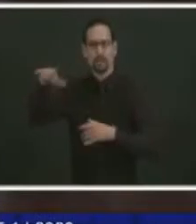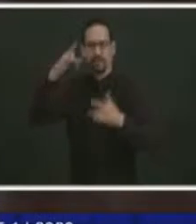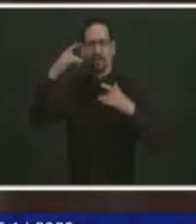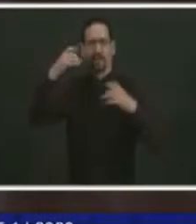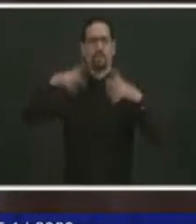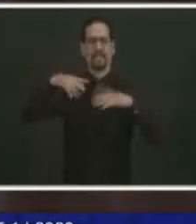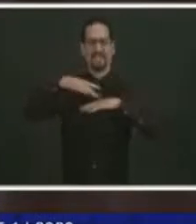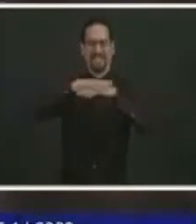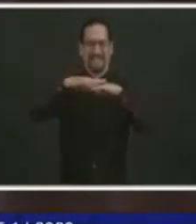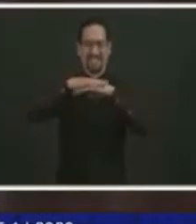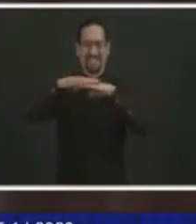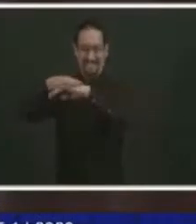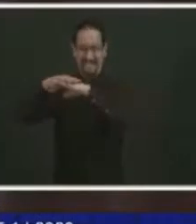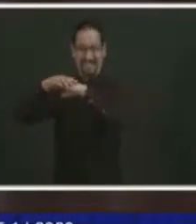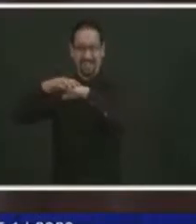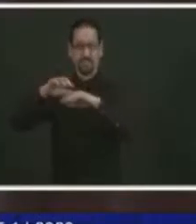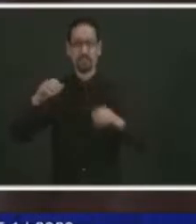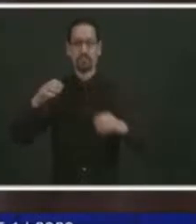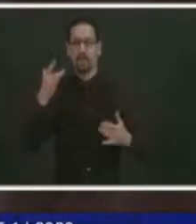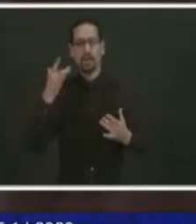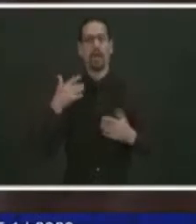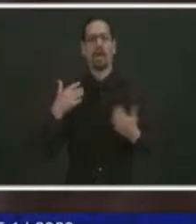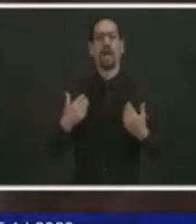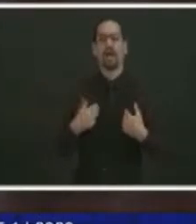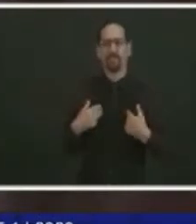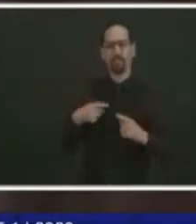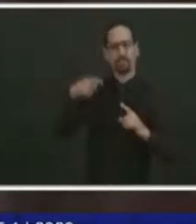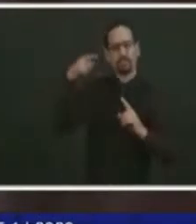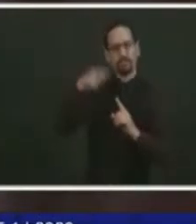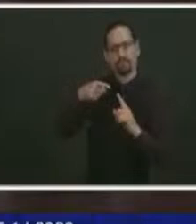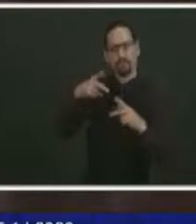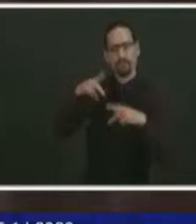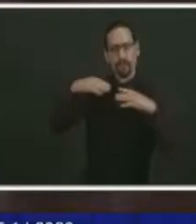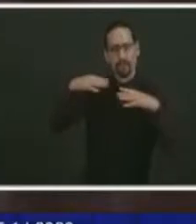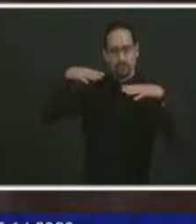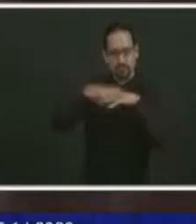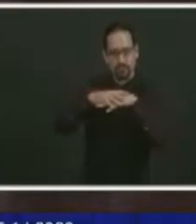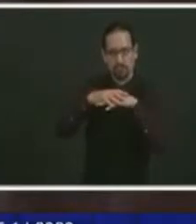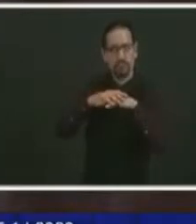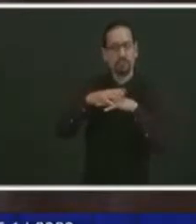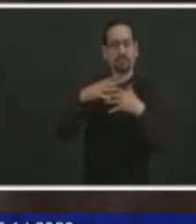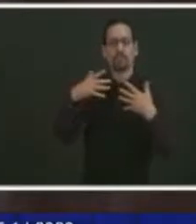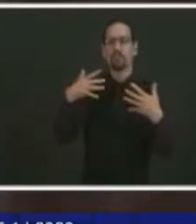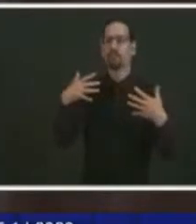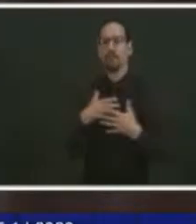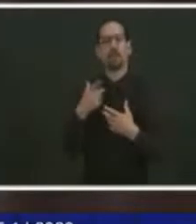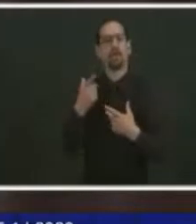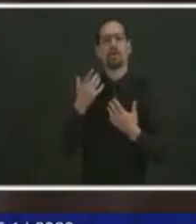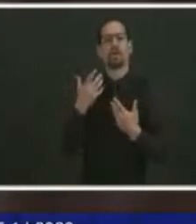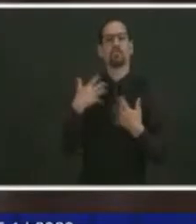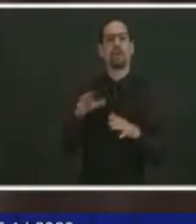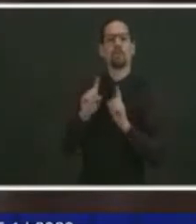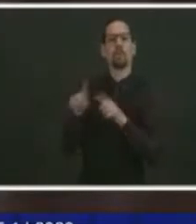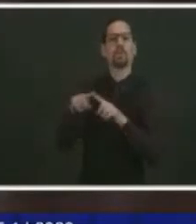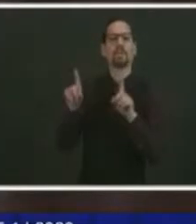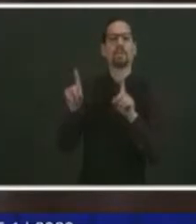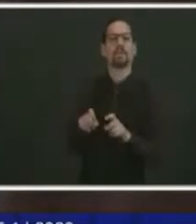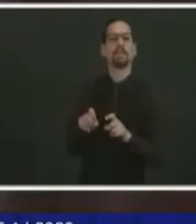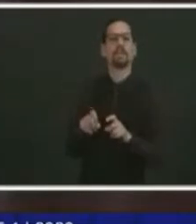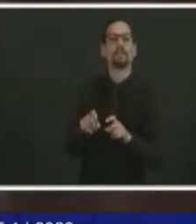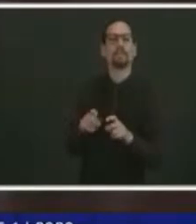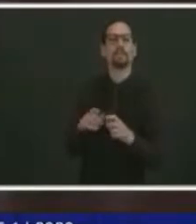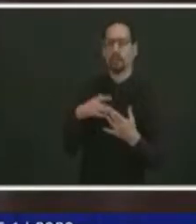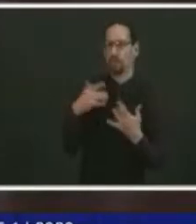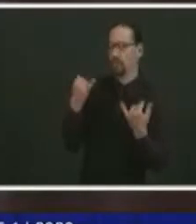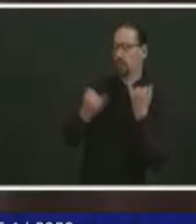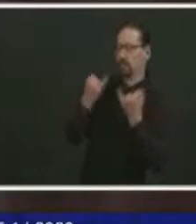You have immigrant populations who are afraid to come get tested, and that, you know, I get